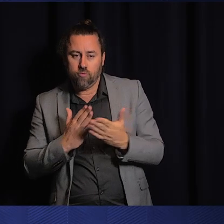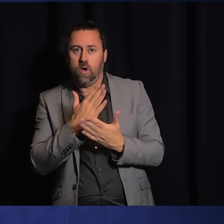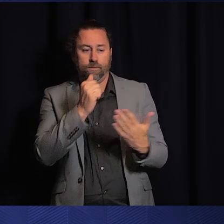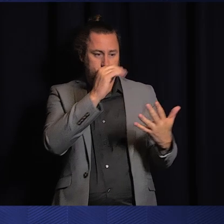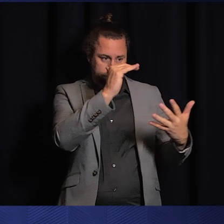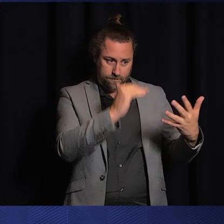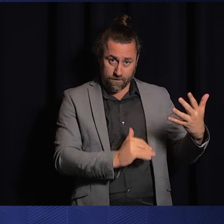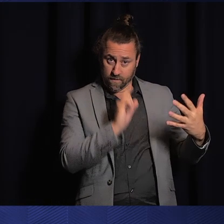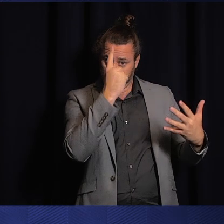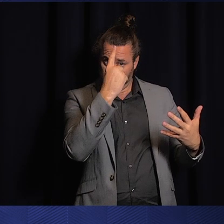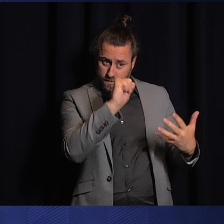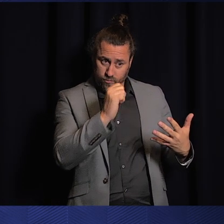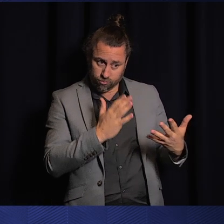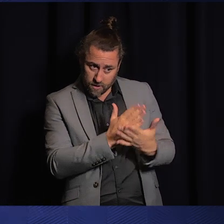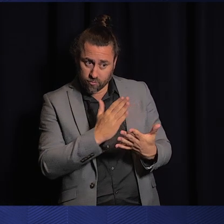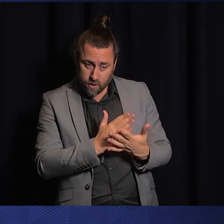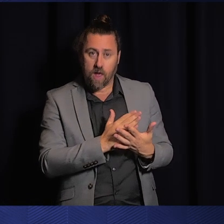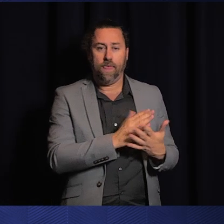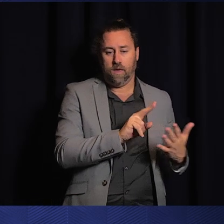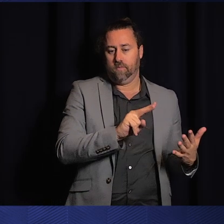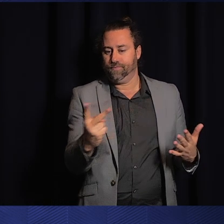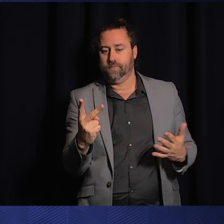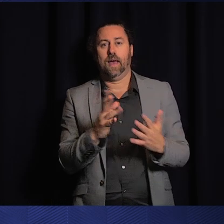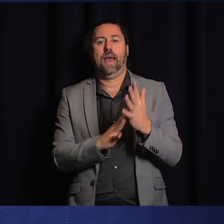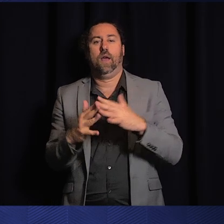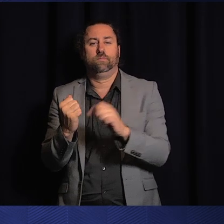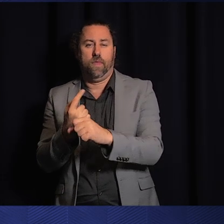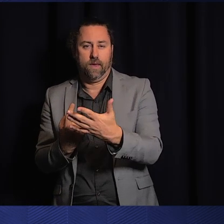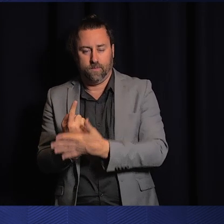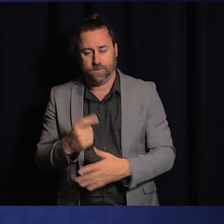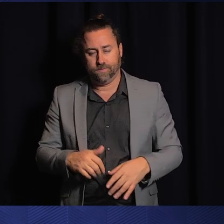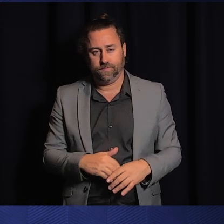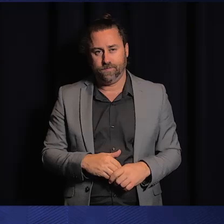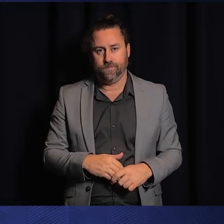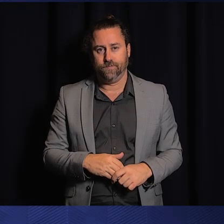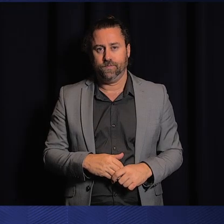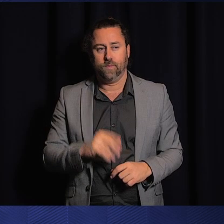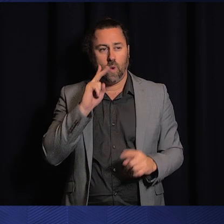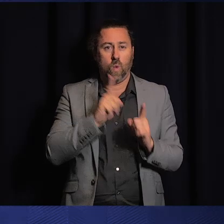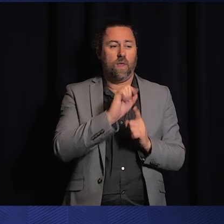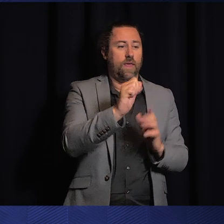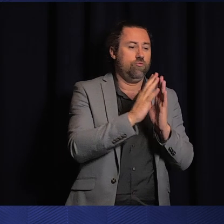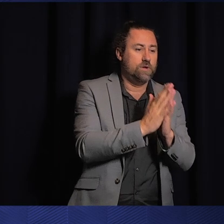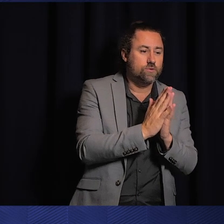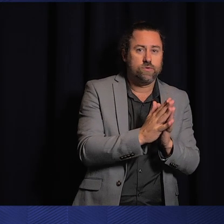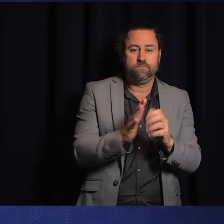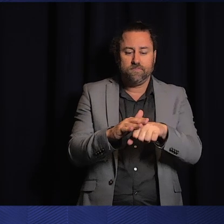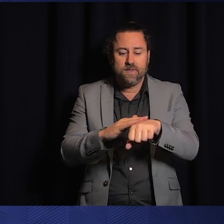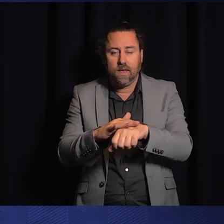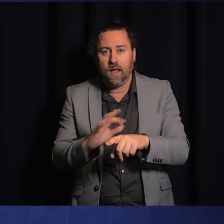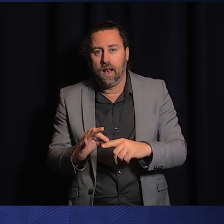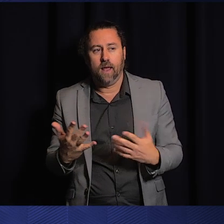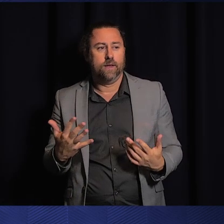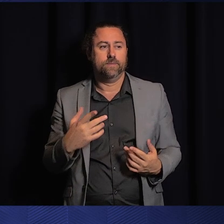what are the main highlights? It is inclusive to all sections of the society: ethnicity, religion, gender,